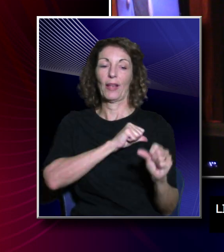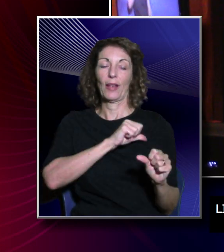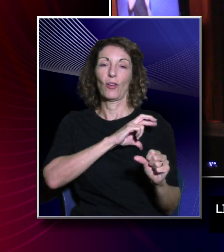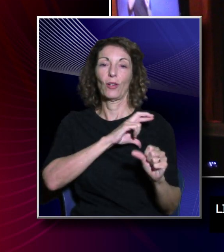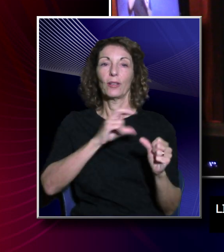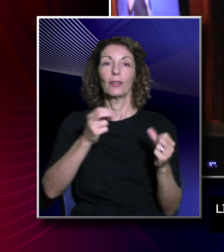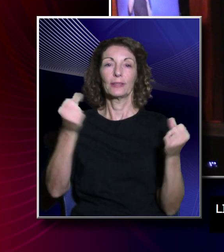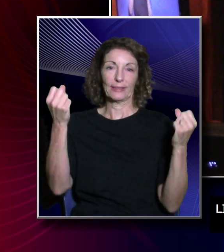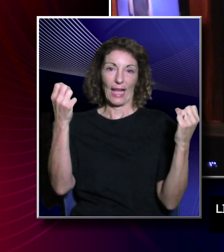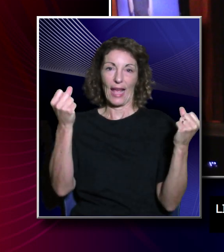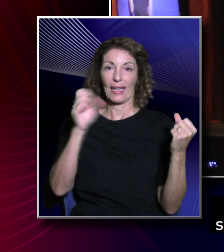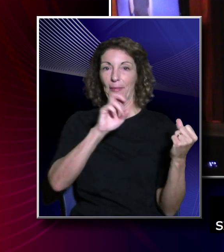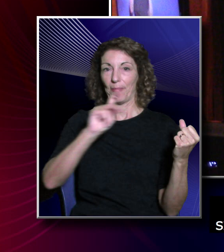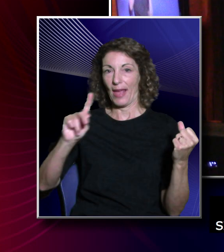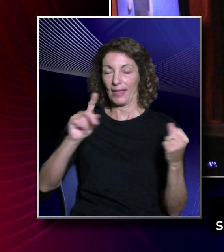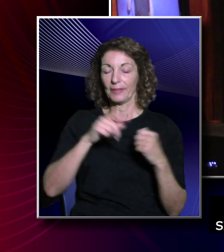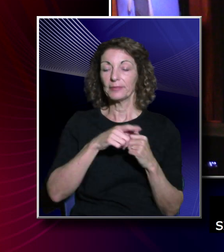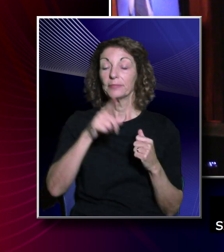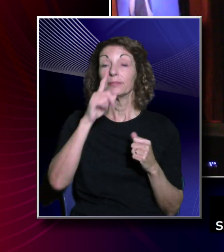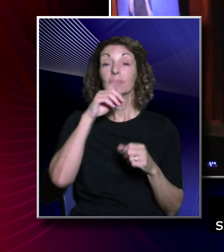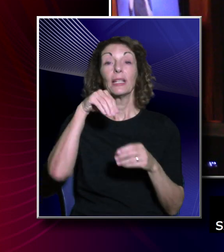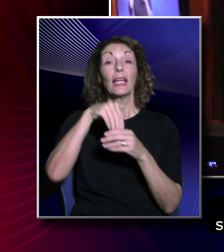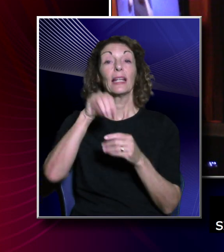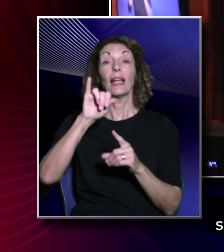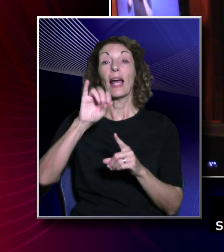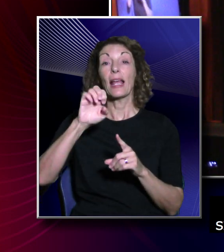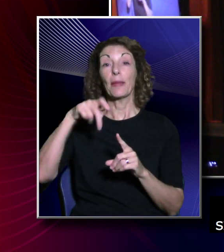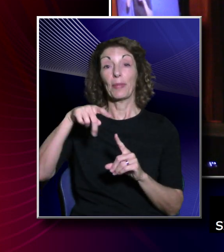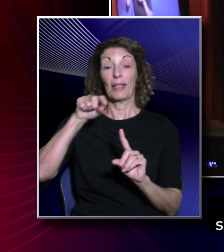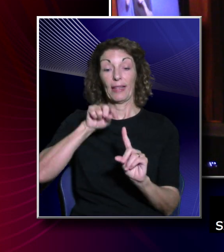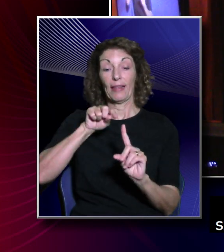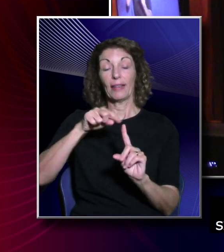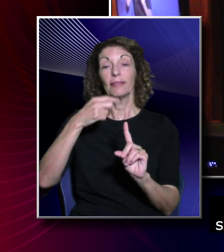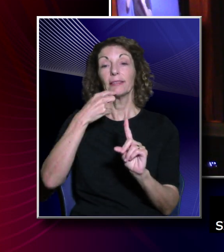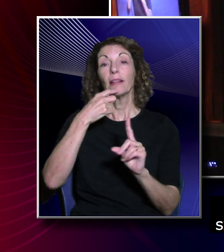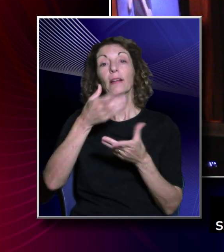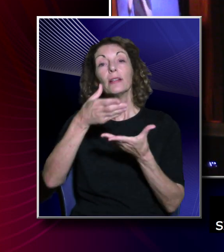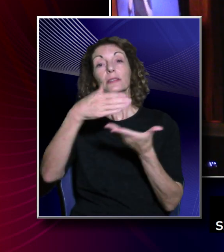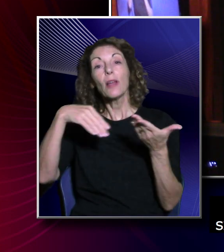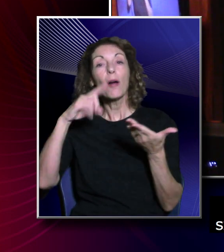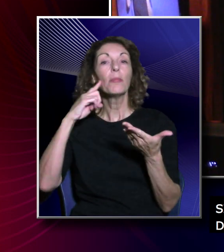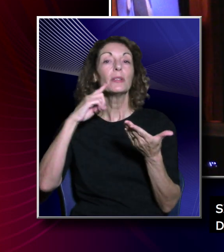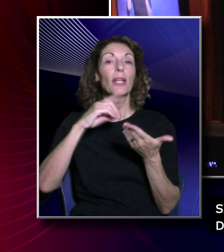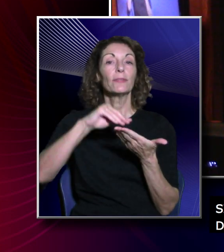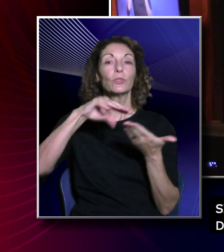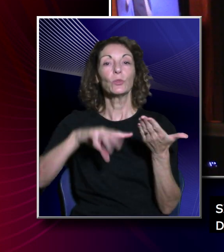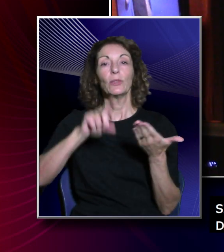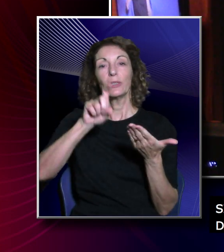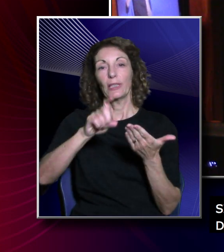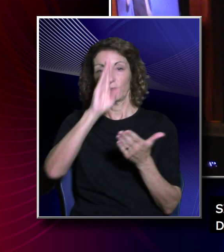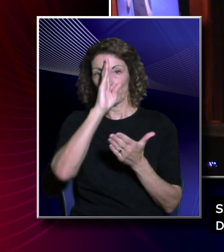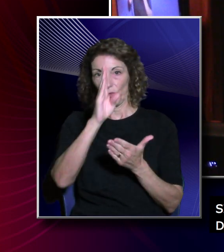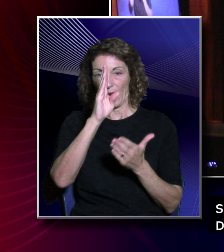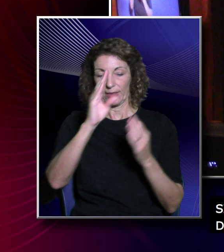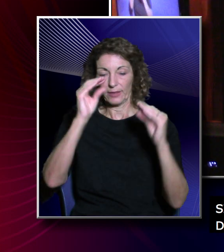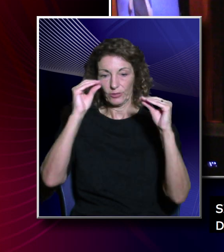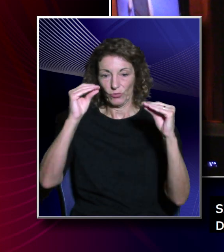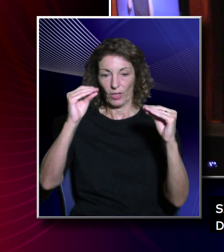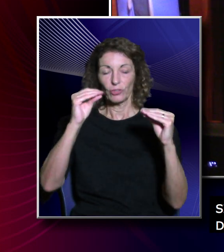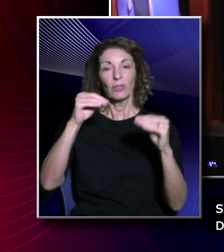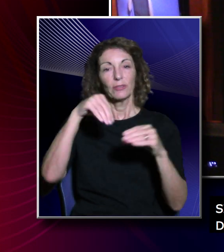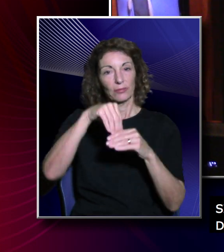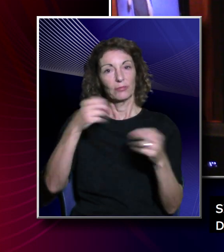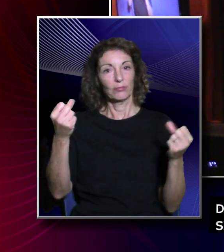In the IEP, it states that some of the deaf students need direct instruction in American Sign